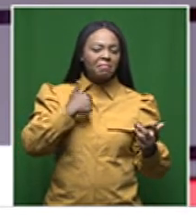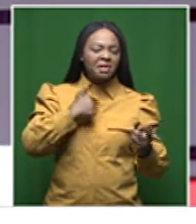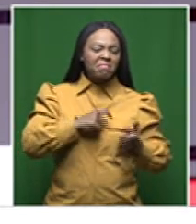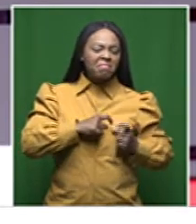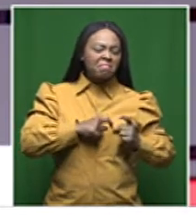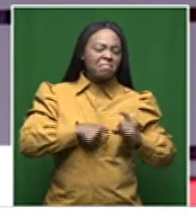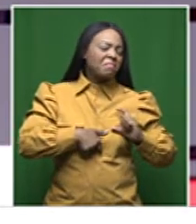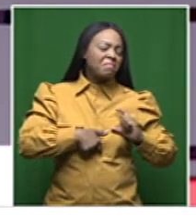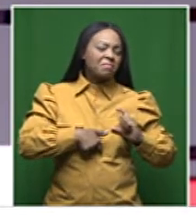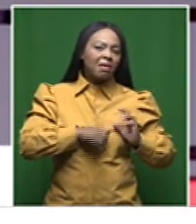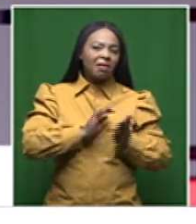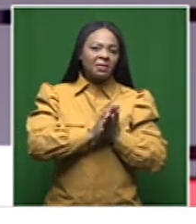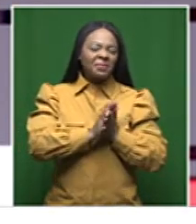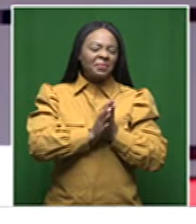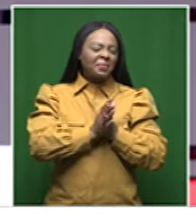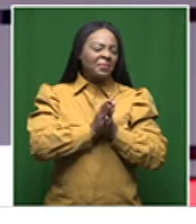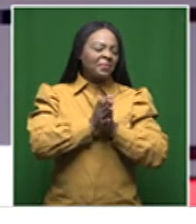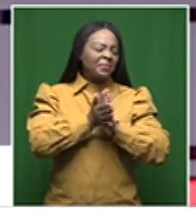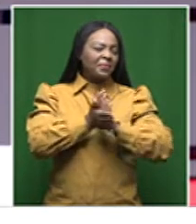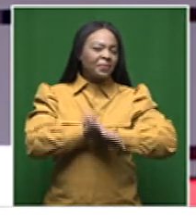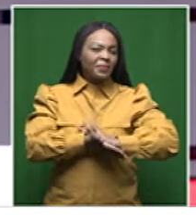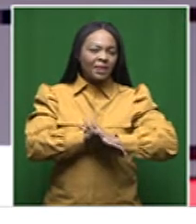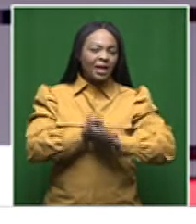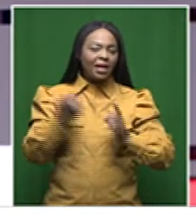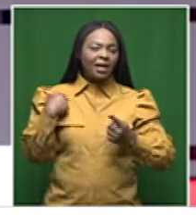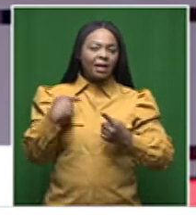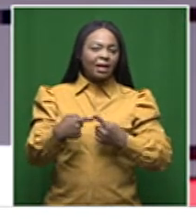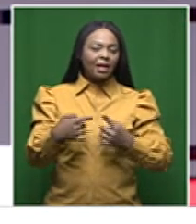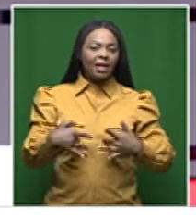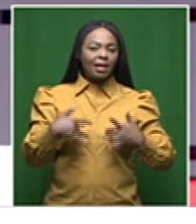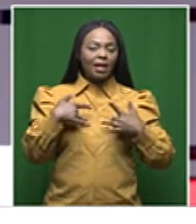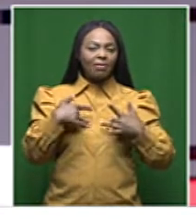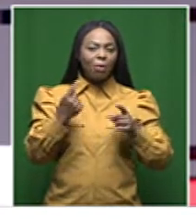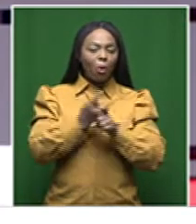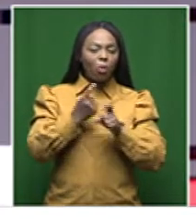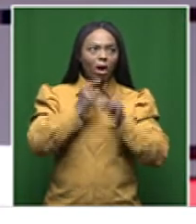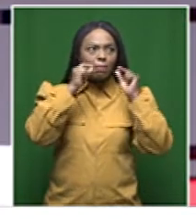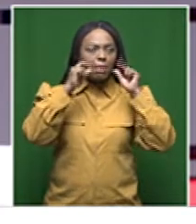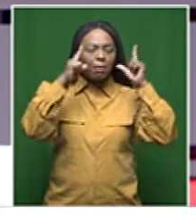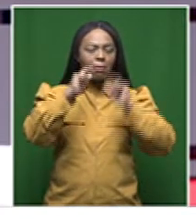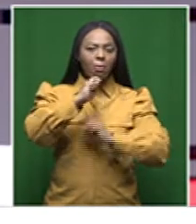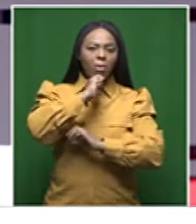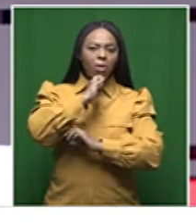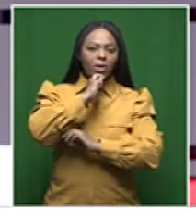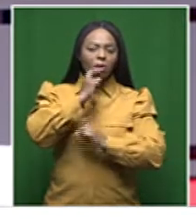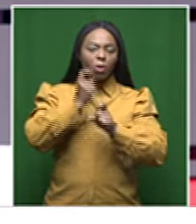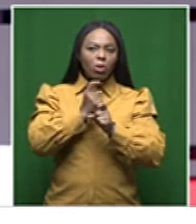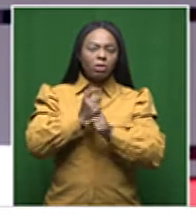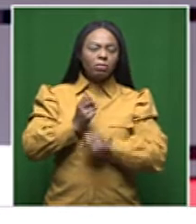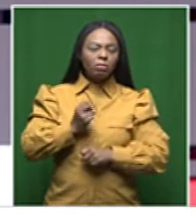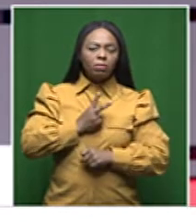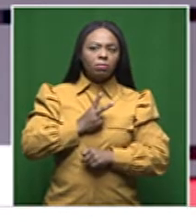me. For a long time, the longest time, I wake up in the morning, I have this knock,